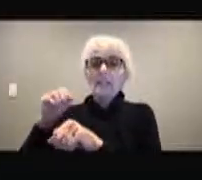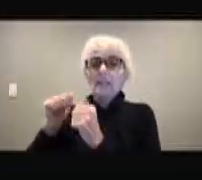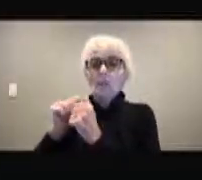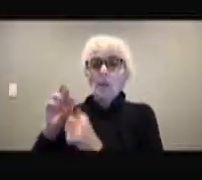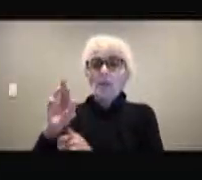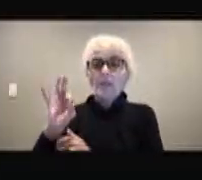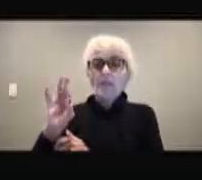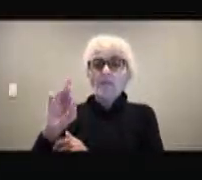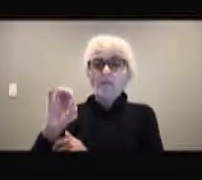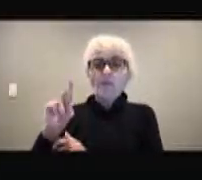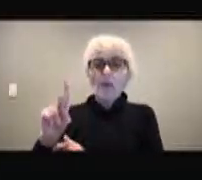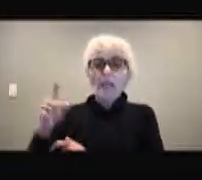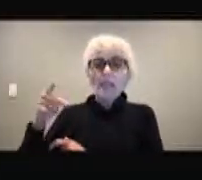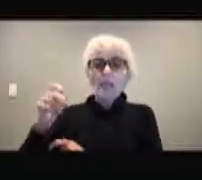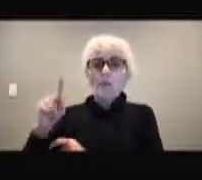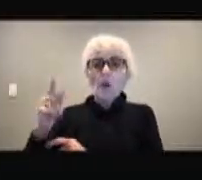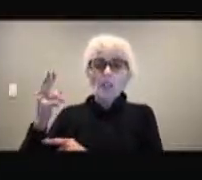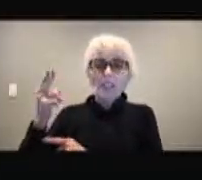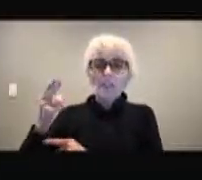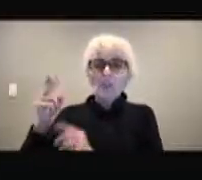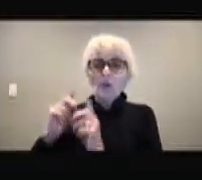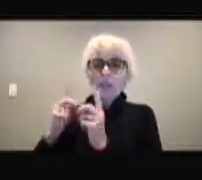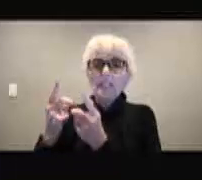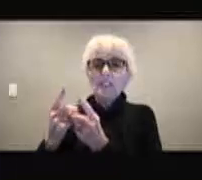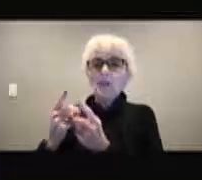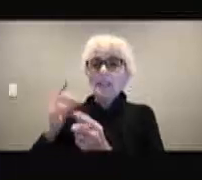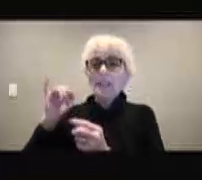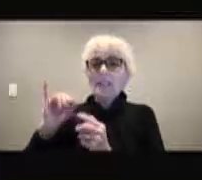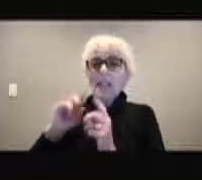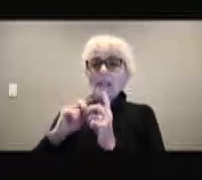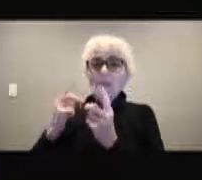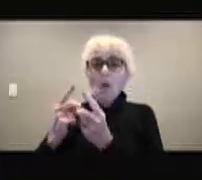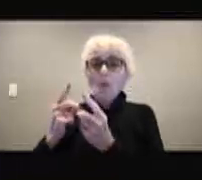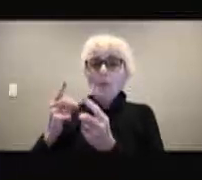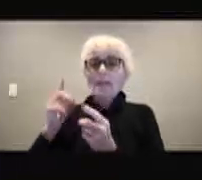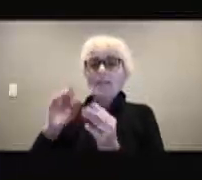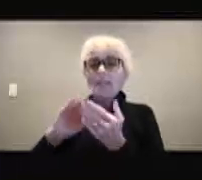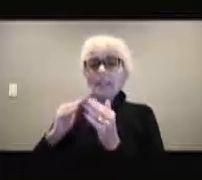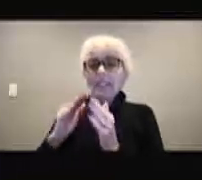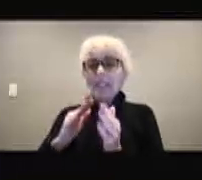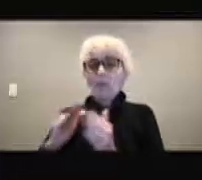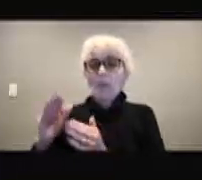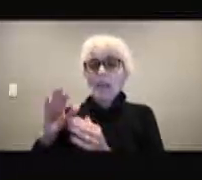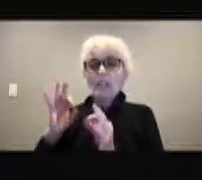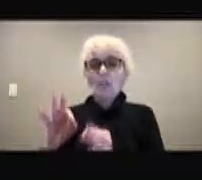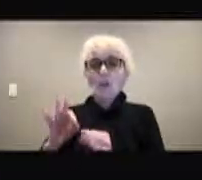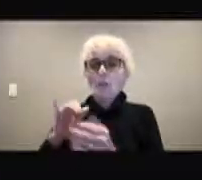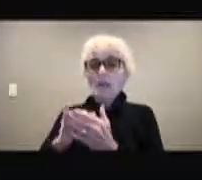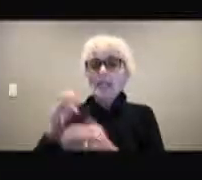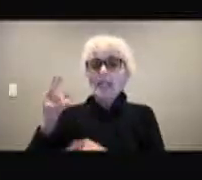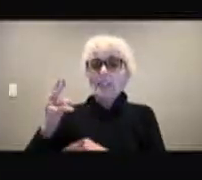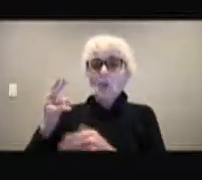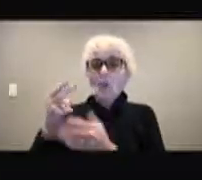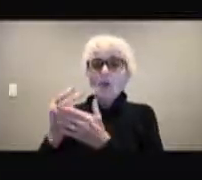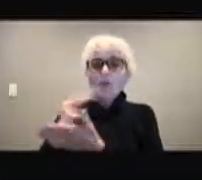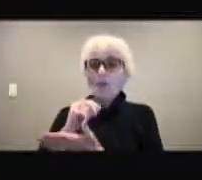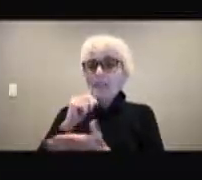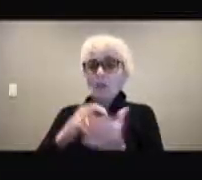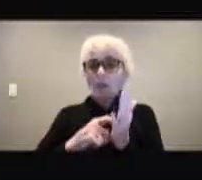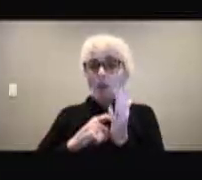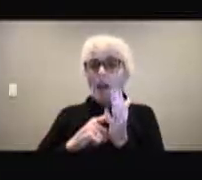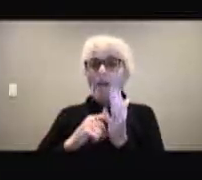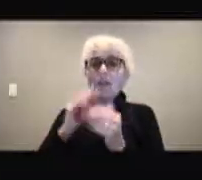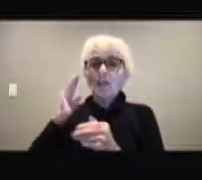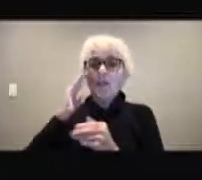determined that historic review is not required given the existing conditions on the site as well as the proposed scope of work.